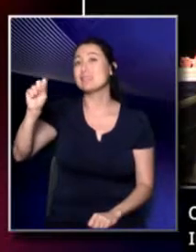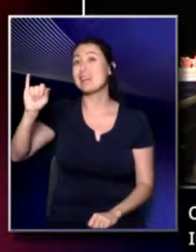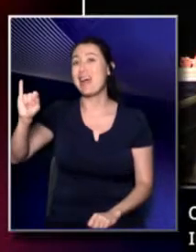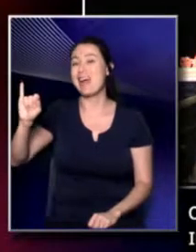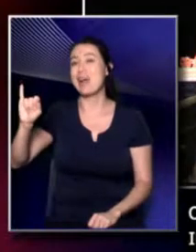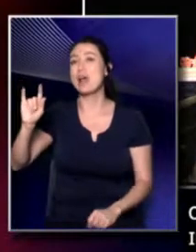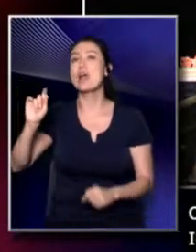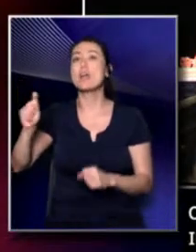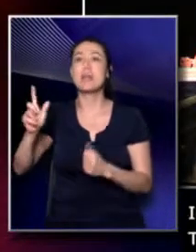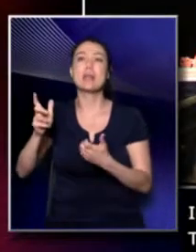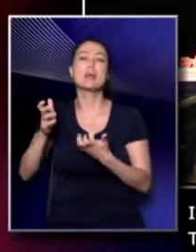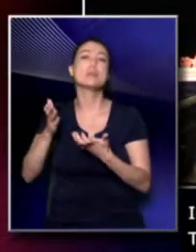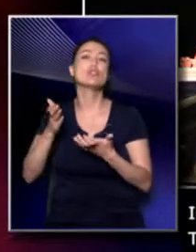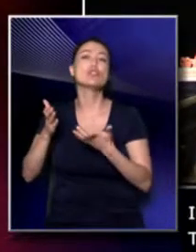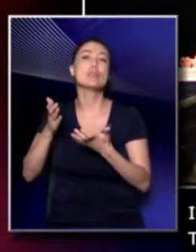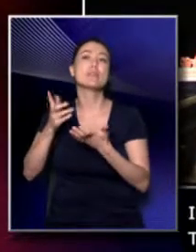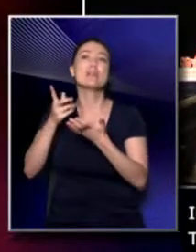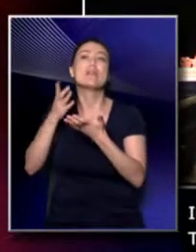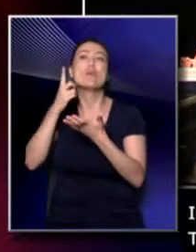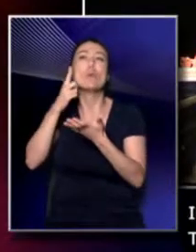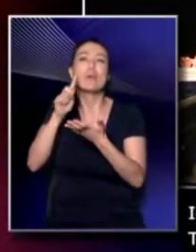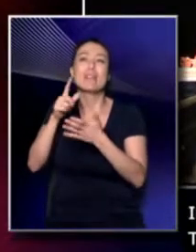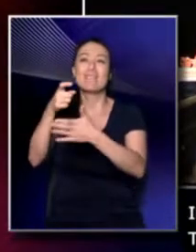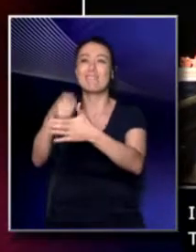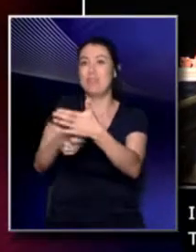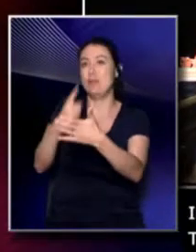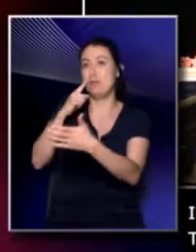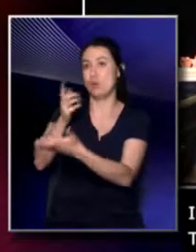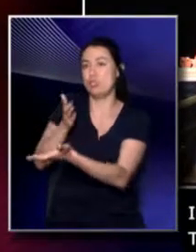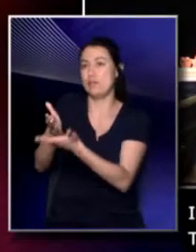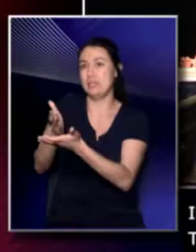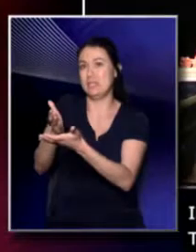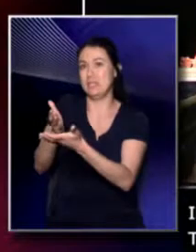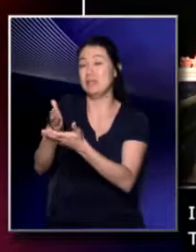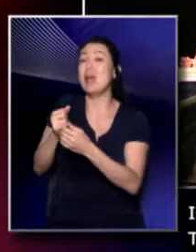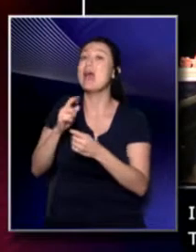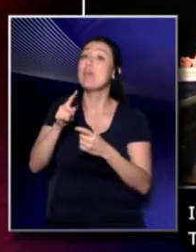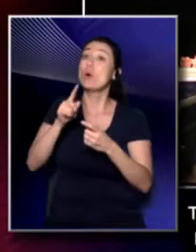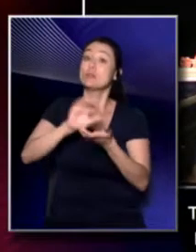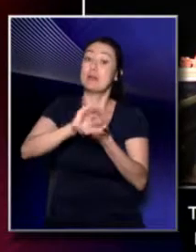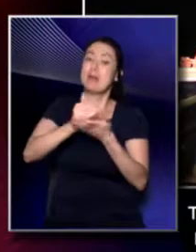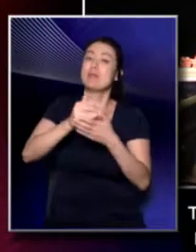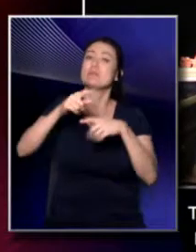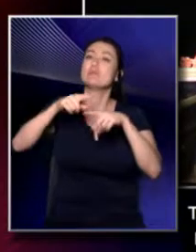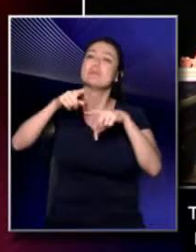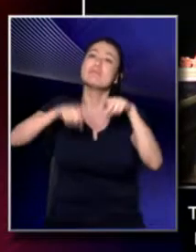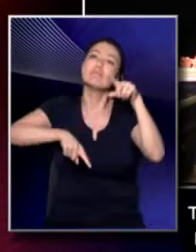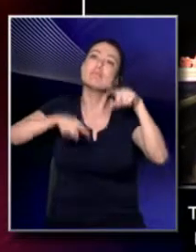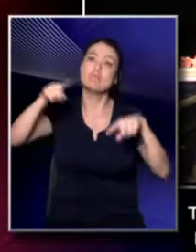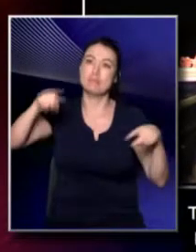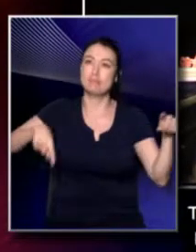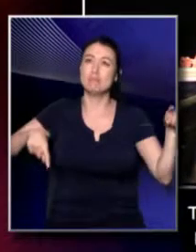served on a fee-for-service basis. And those amounts vary depending on the severity of the